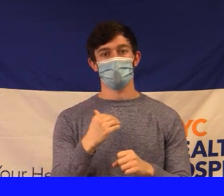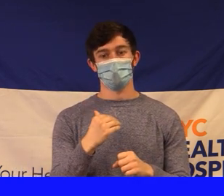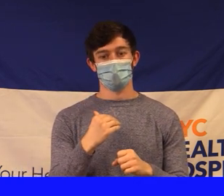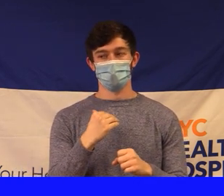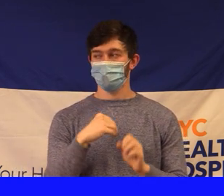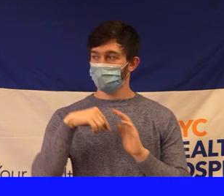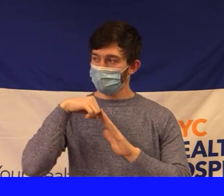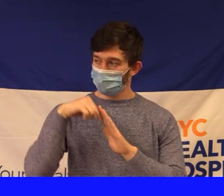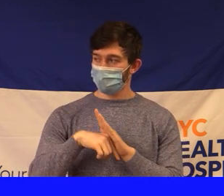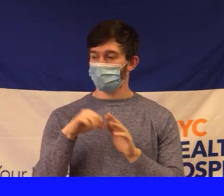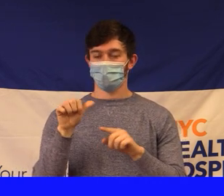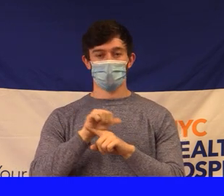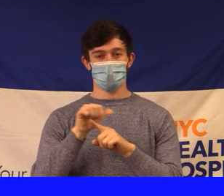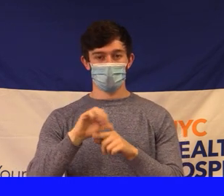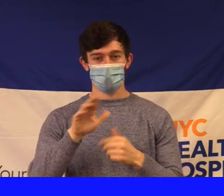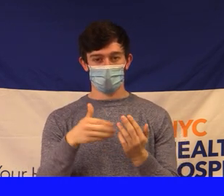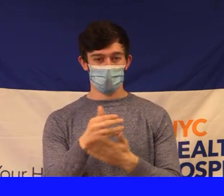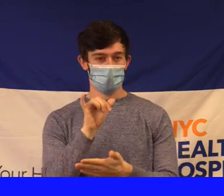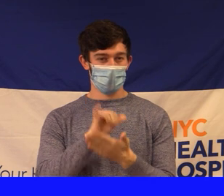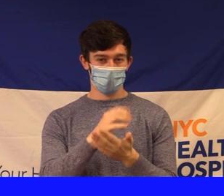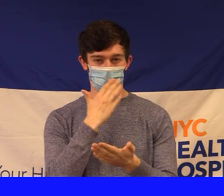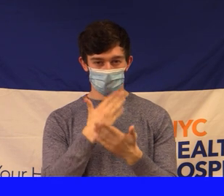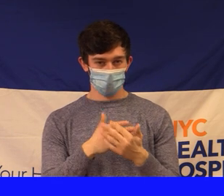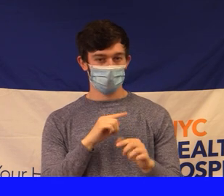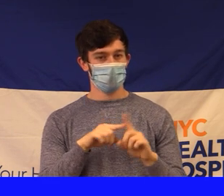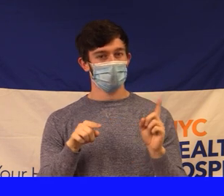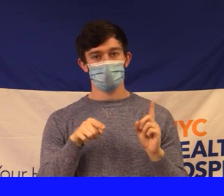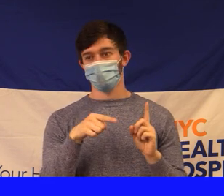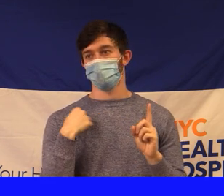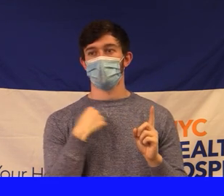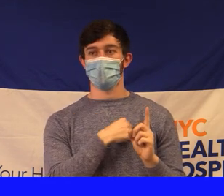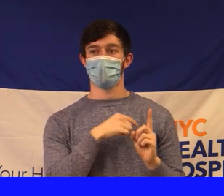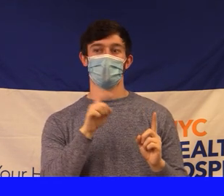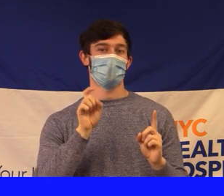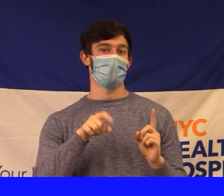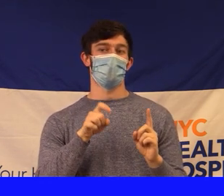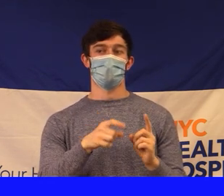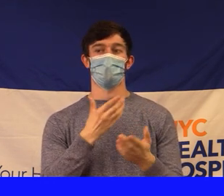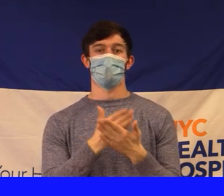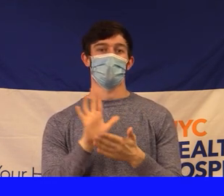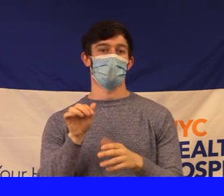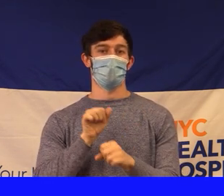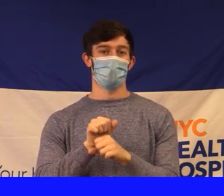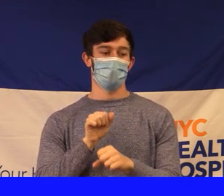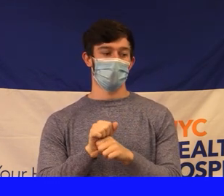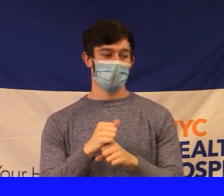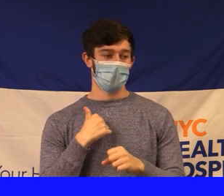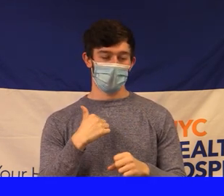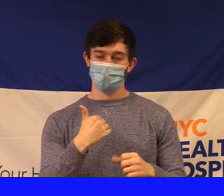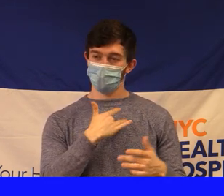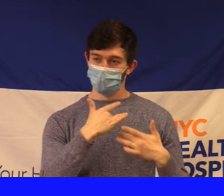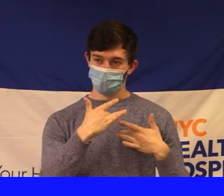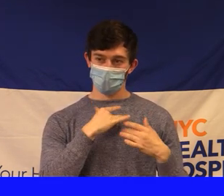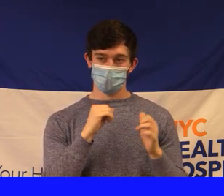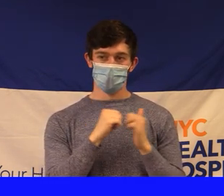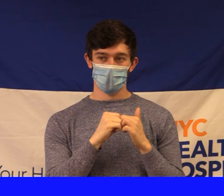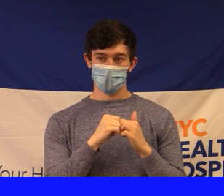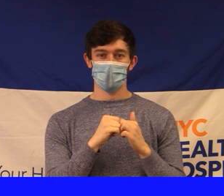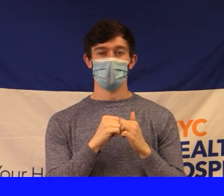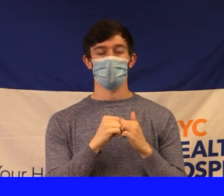this is all good, but you know, we have to put the work. So I do have concern with the fleet maintenance